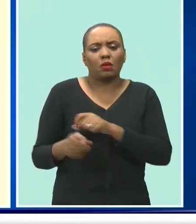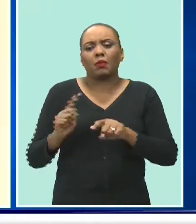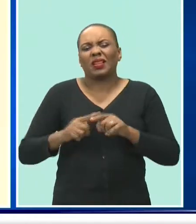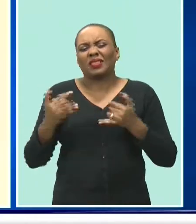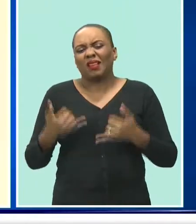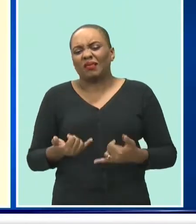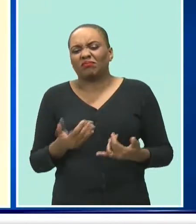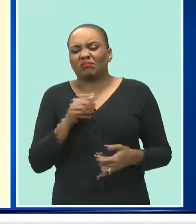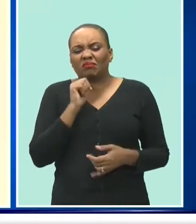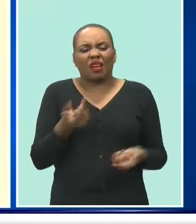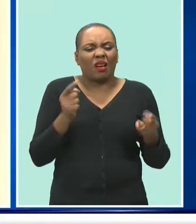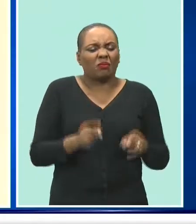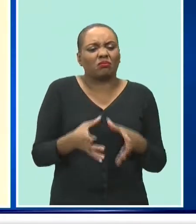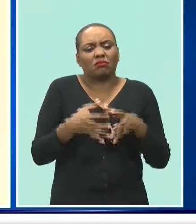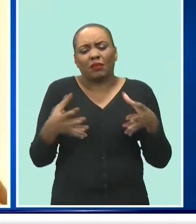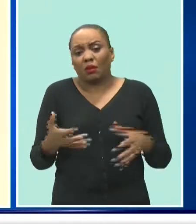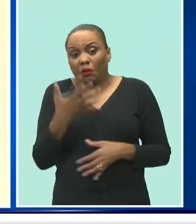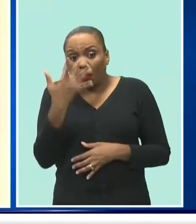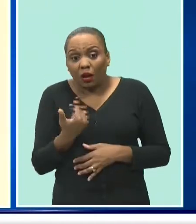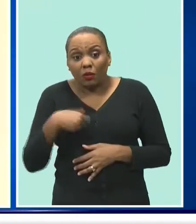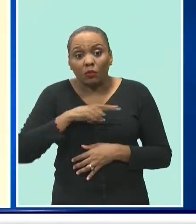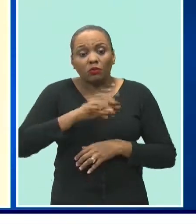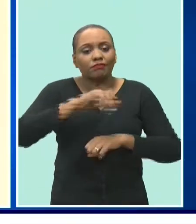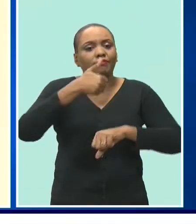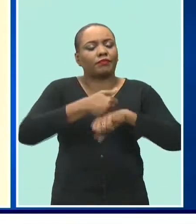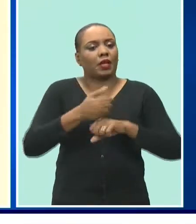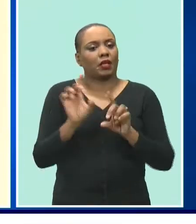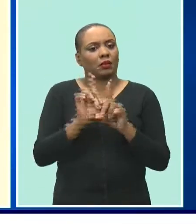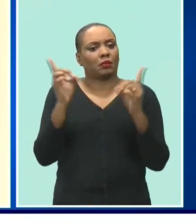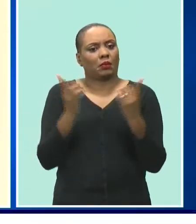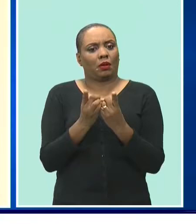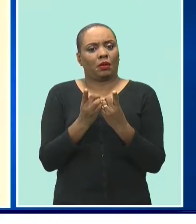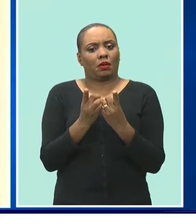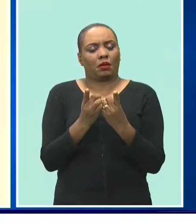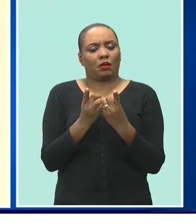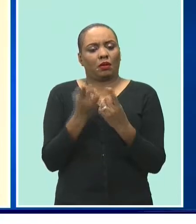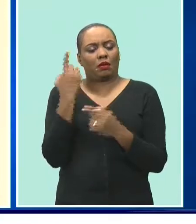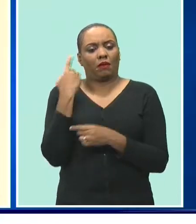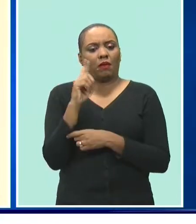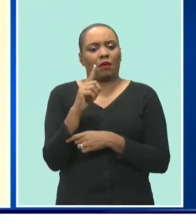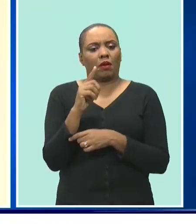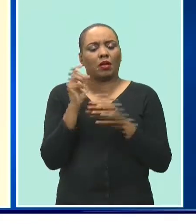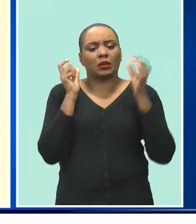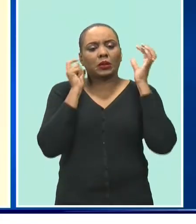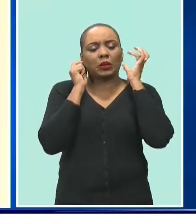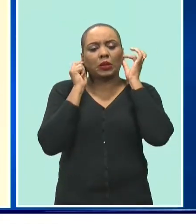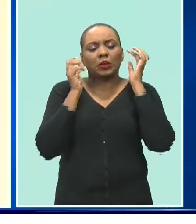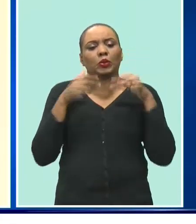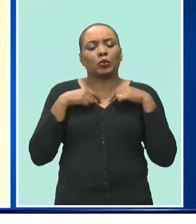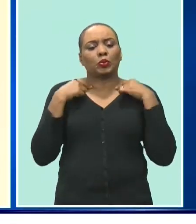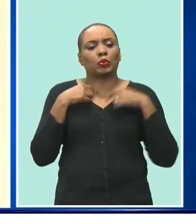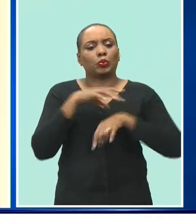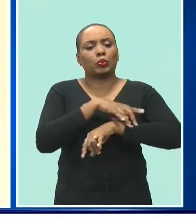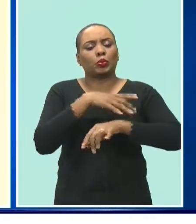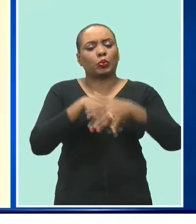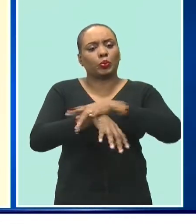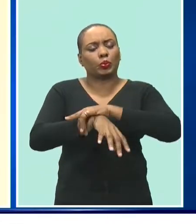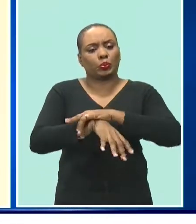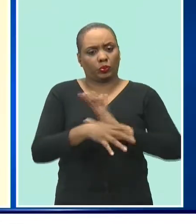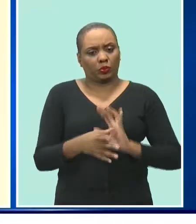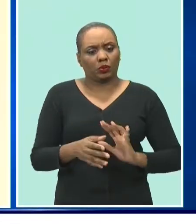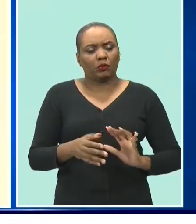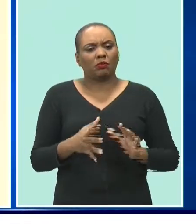down now because the force has put in place a department that deals with precious metals. And with that being implemented, we have